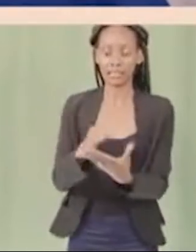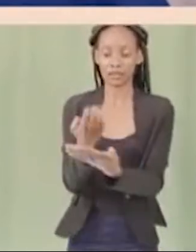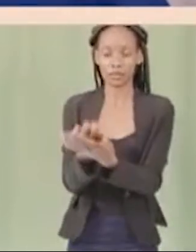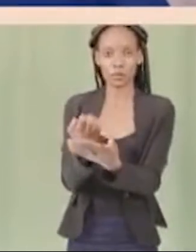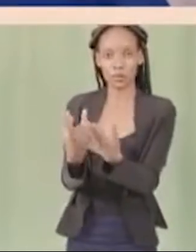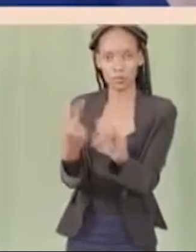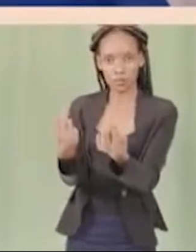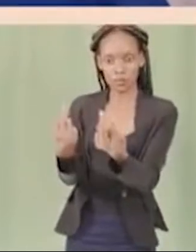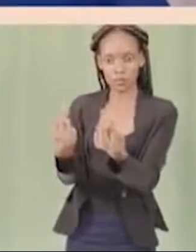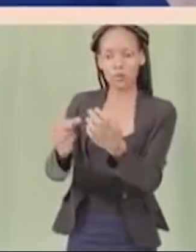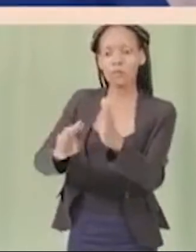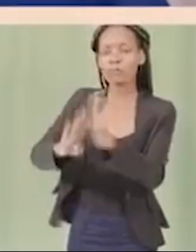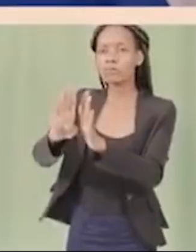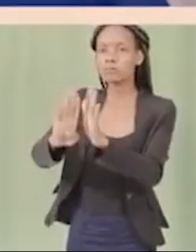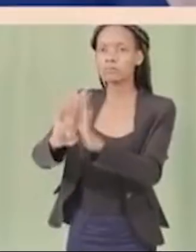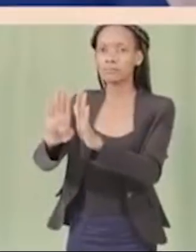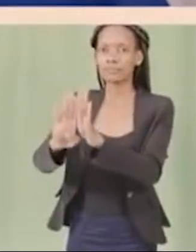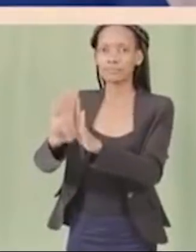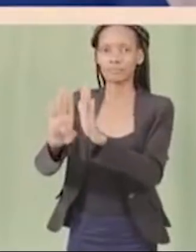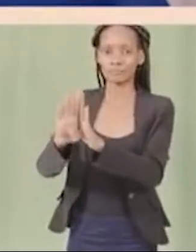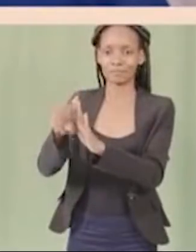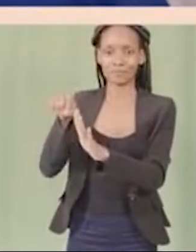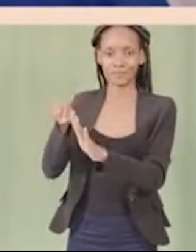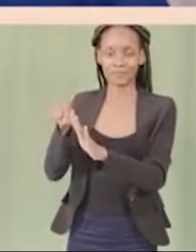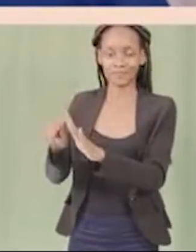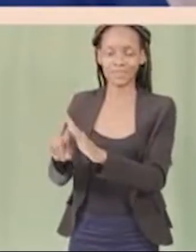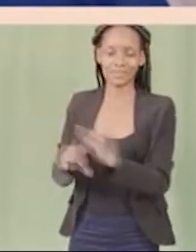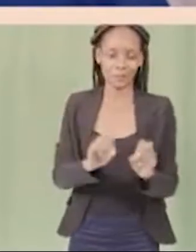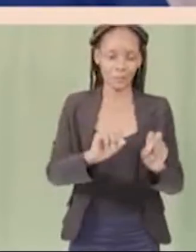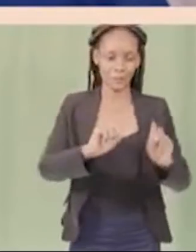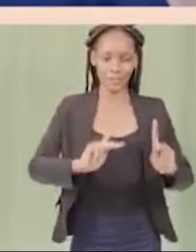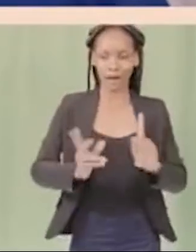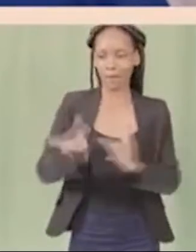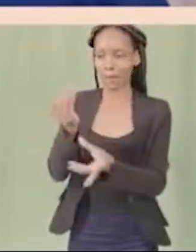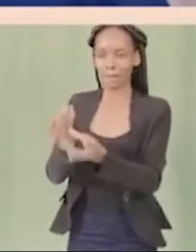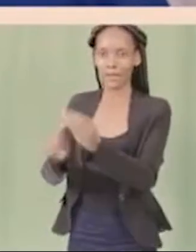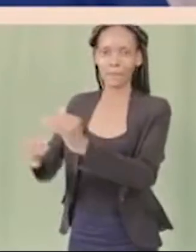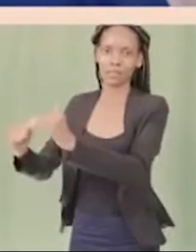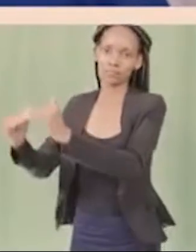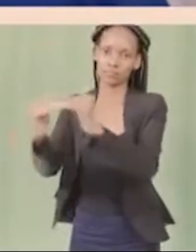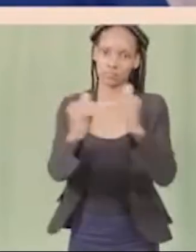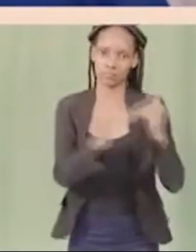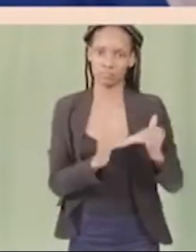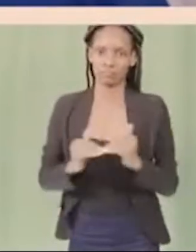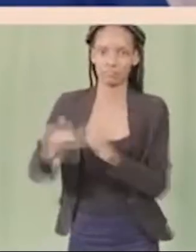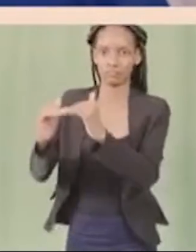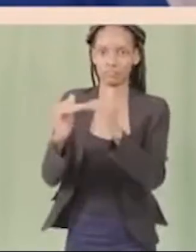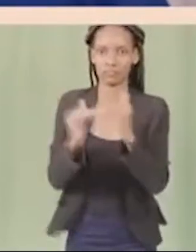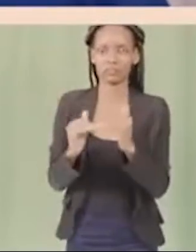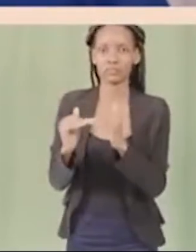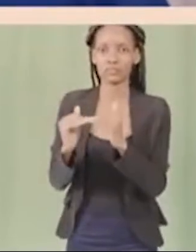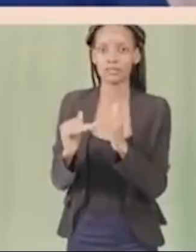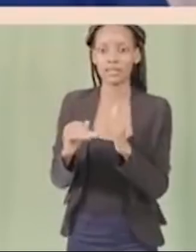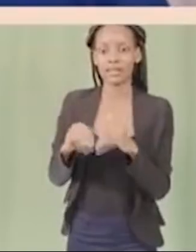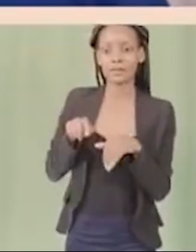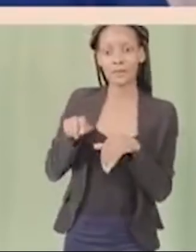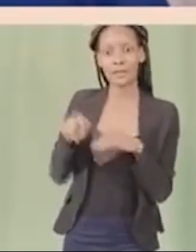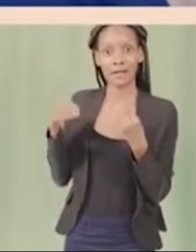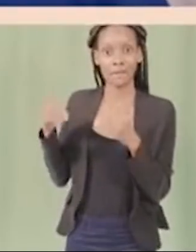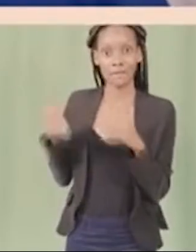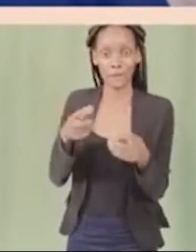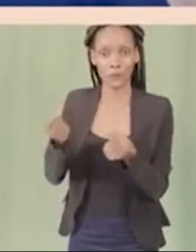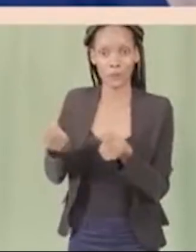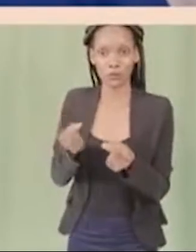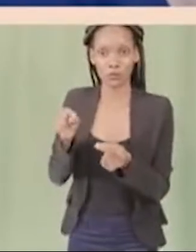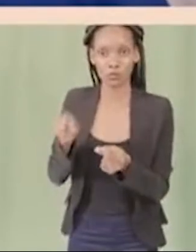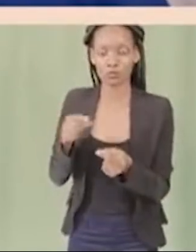economy that promises equal opportunity for all. In doing so, let us remember that this is a